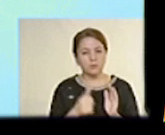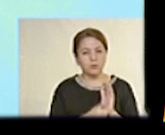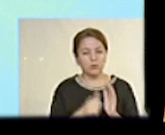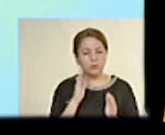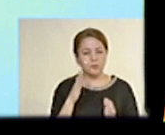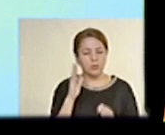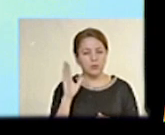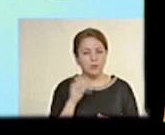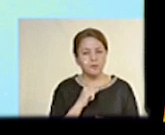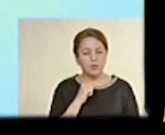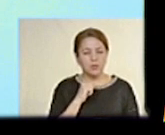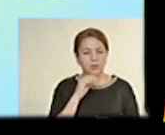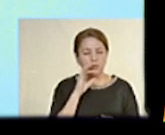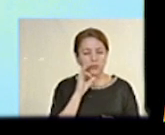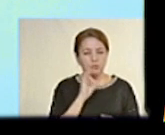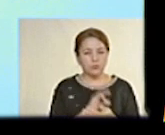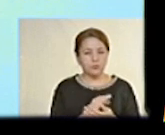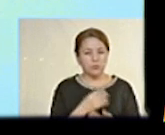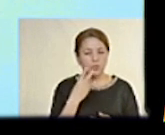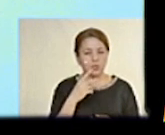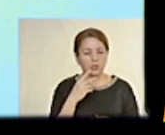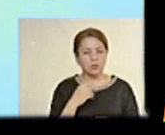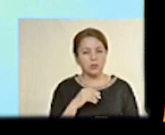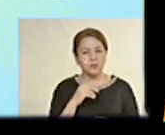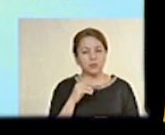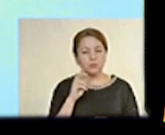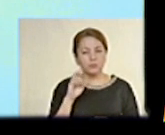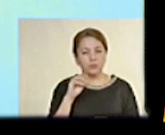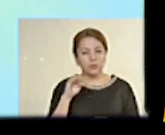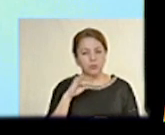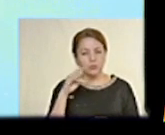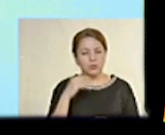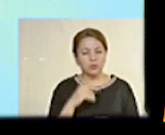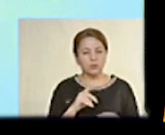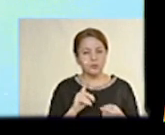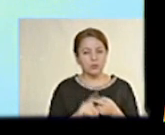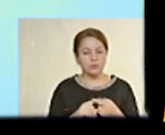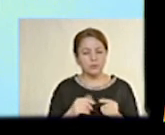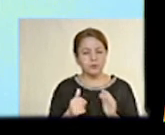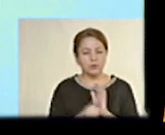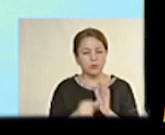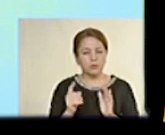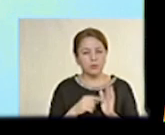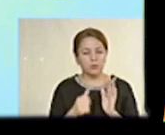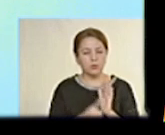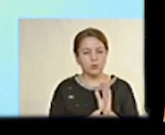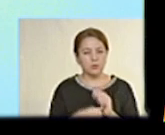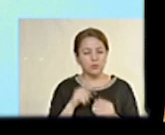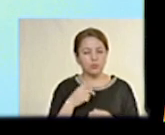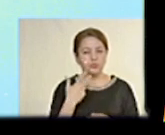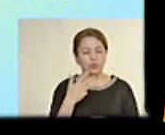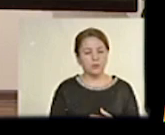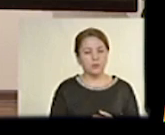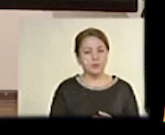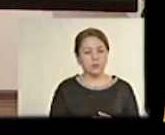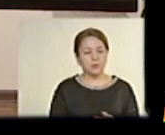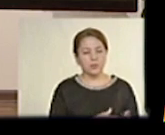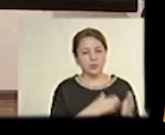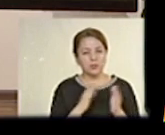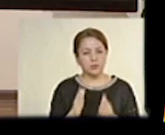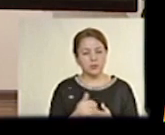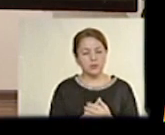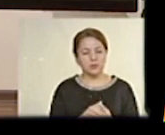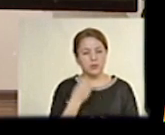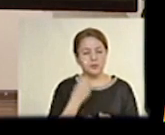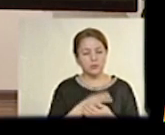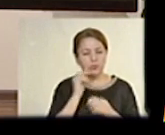ifodalayapti. Natijada esa 2 butunga qo'shamiz 6 taqsim 6 ni, bu esa 3 ga teng ekan. Navbatdagi